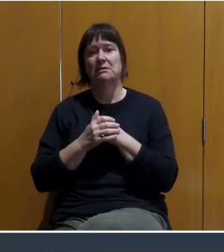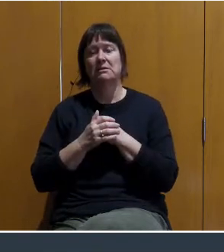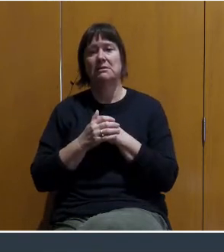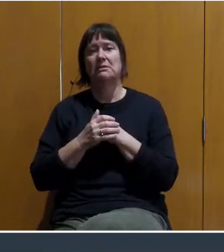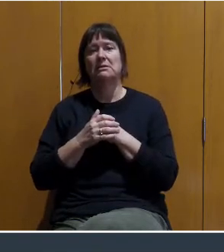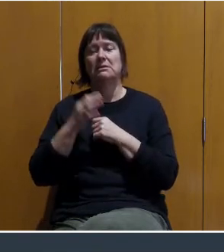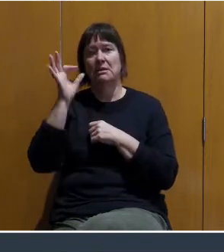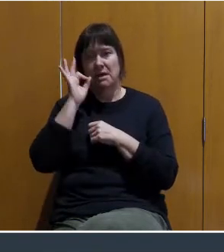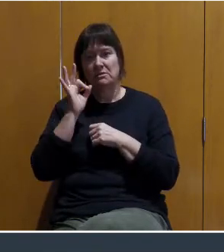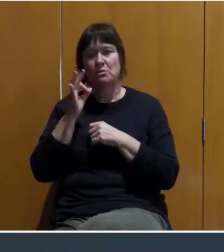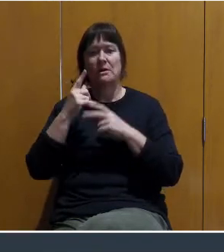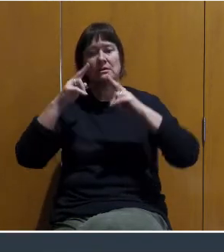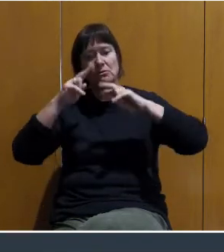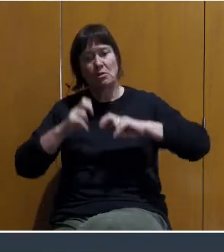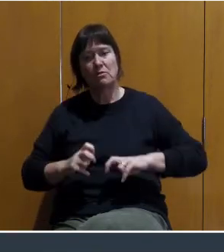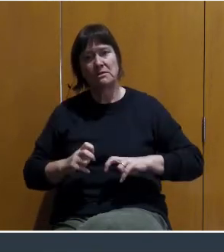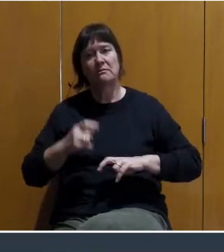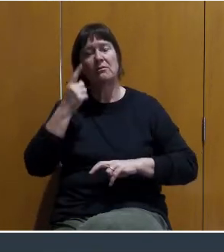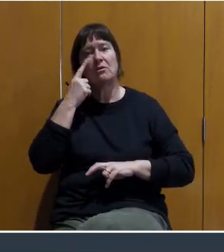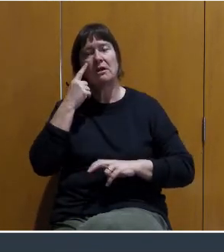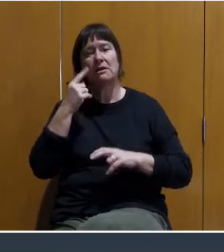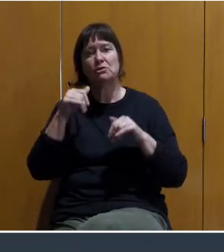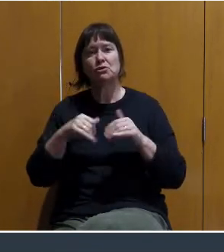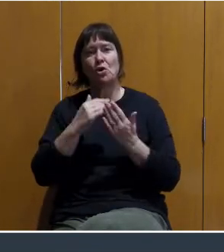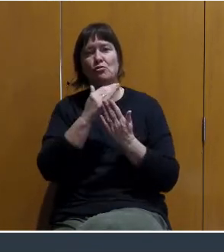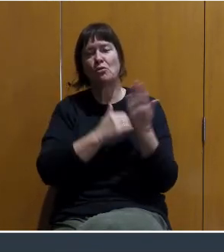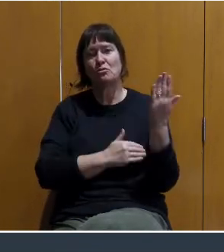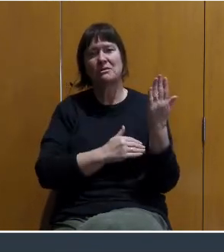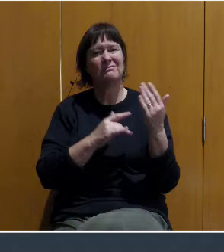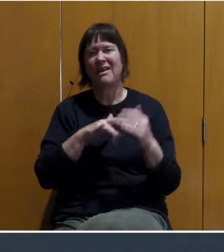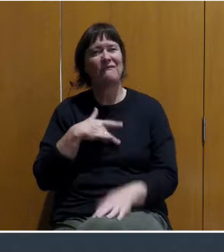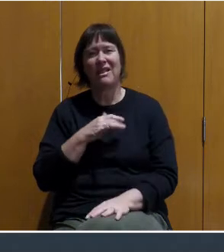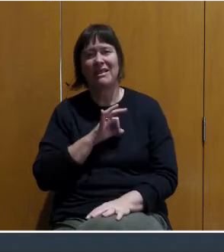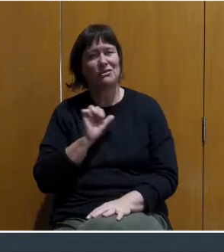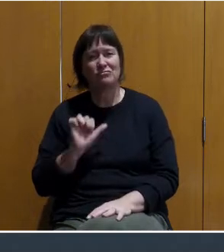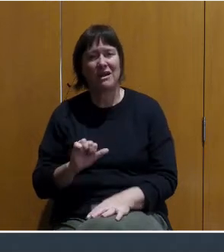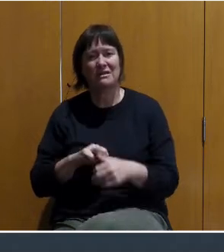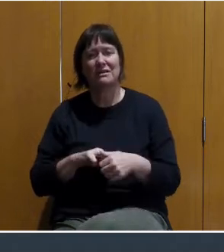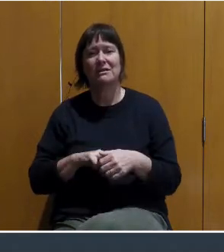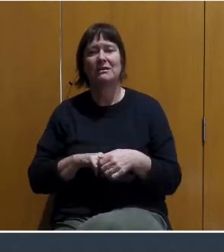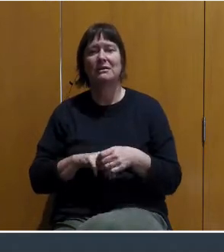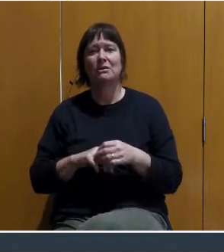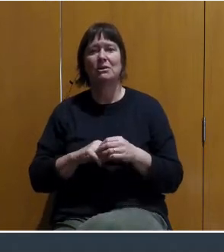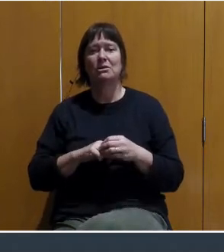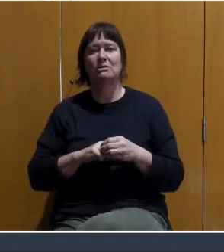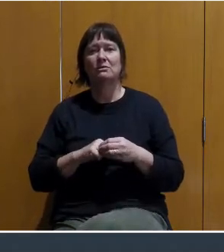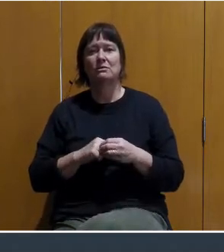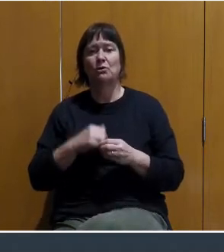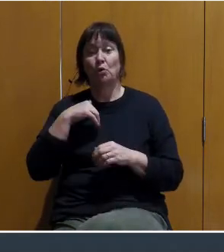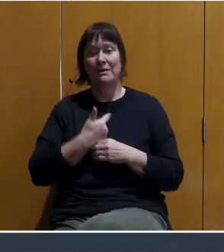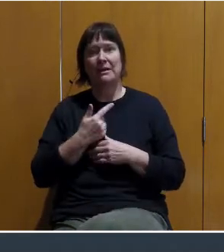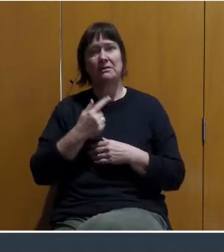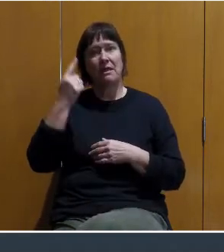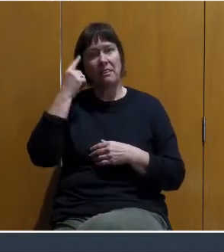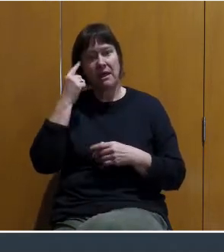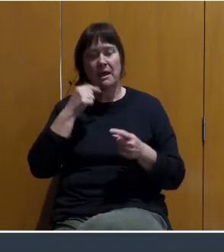rules in a comprehensive manner. To be honest, I've got to disagree. You can't make that claim until such time as you've turned your